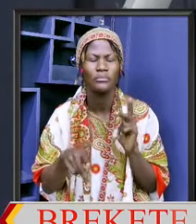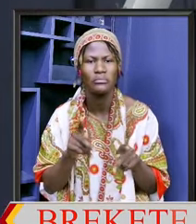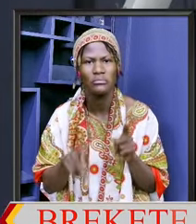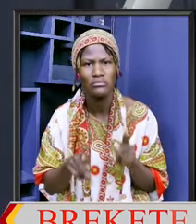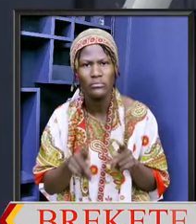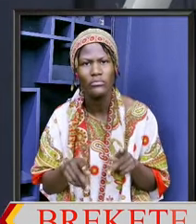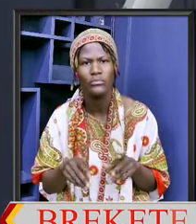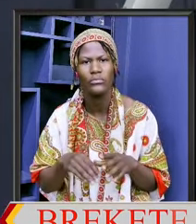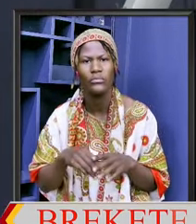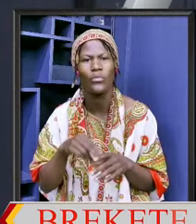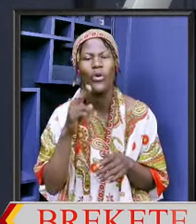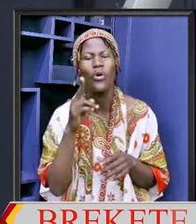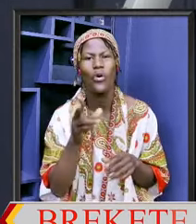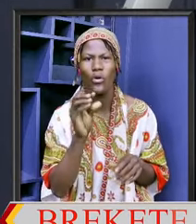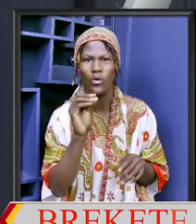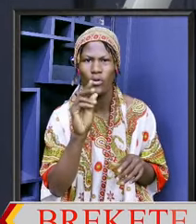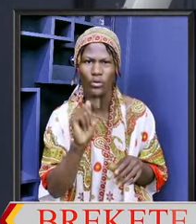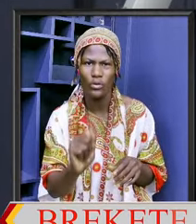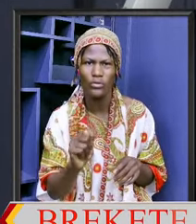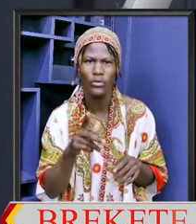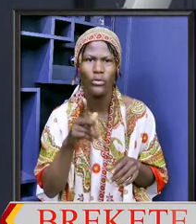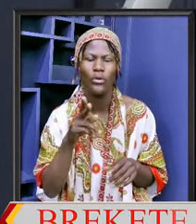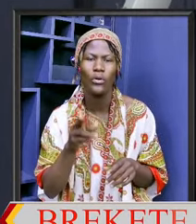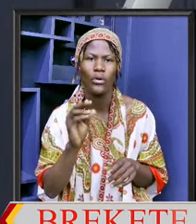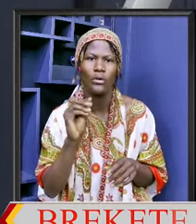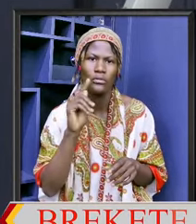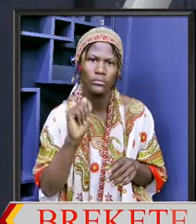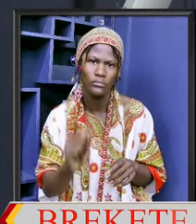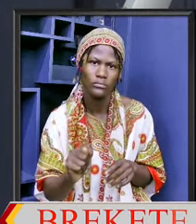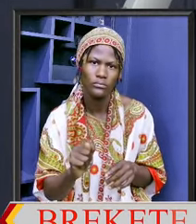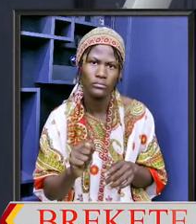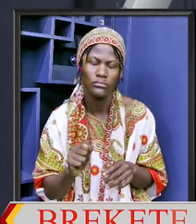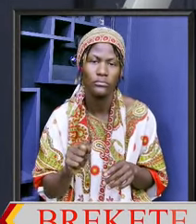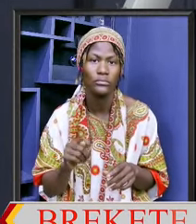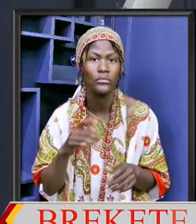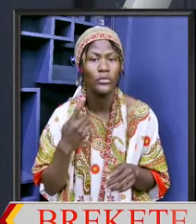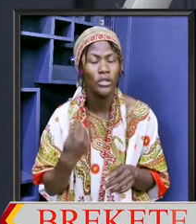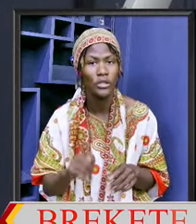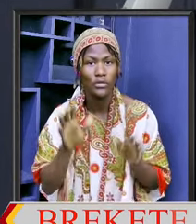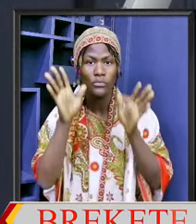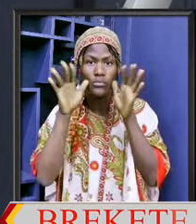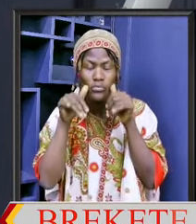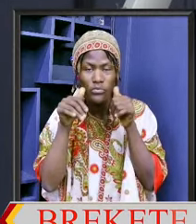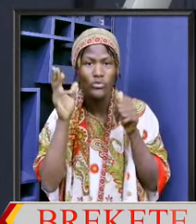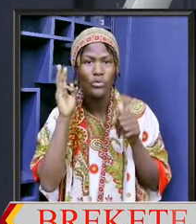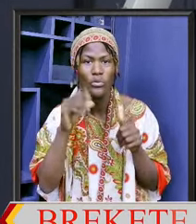community. The Muslims do not go allow a preacher to